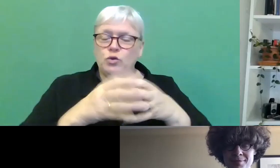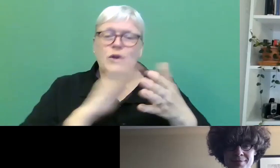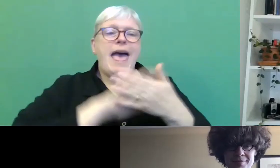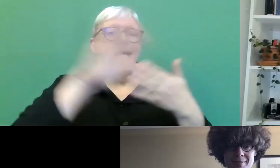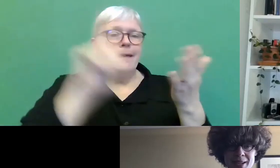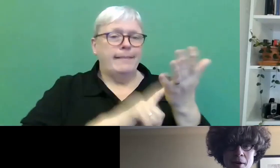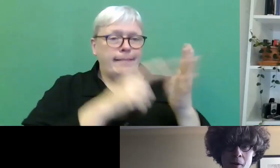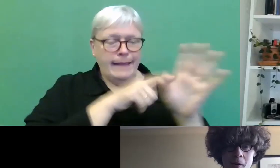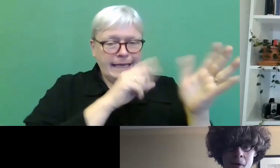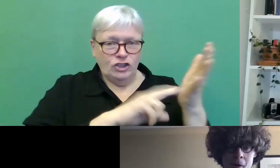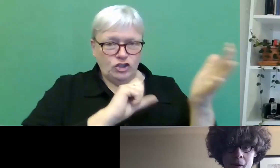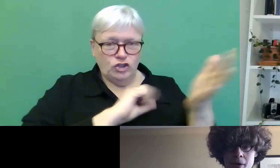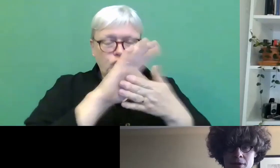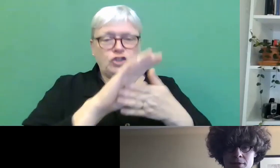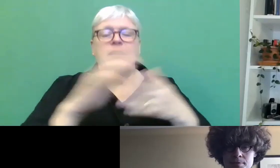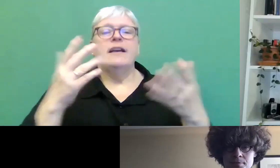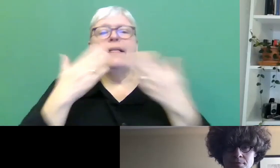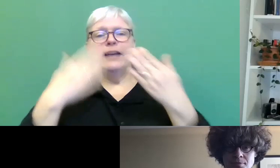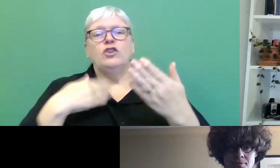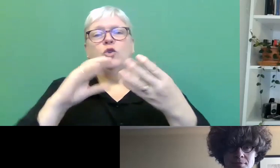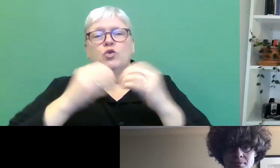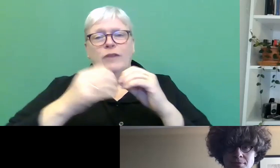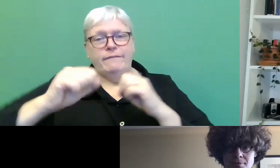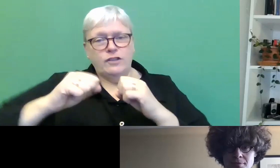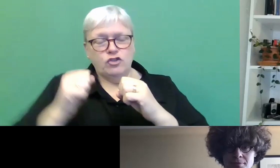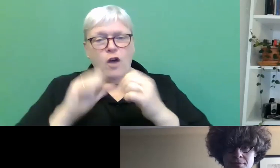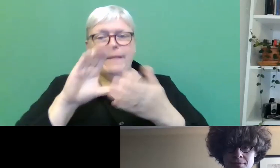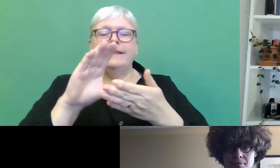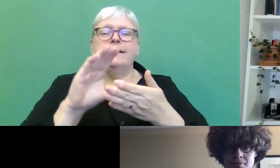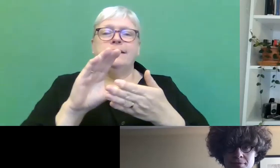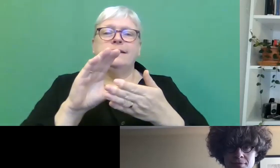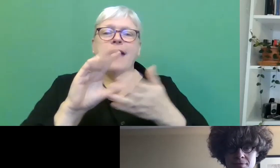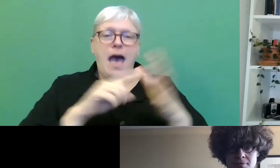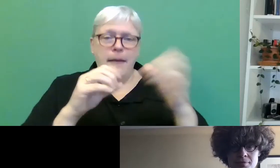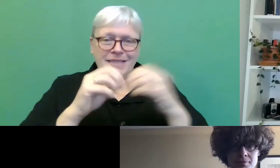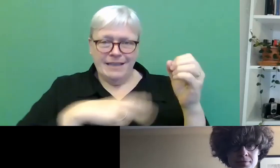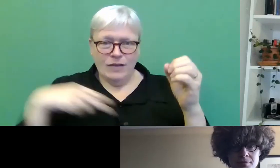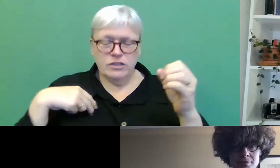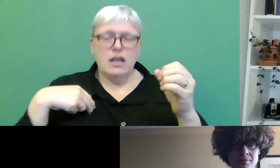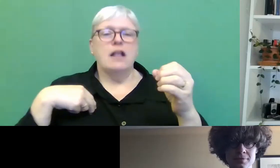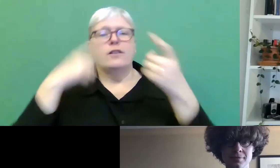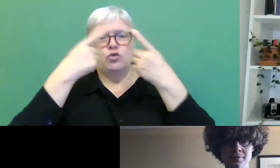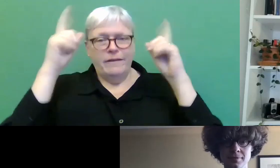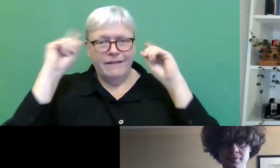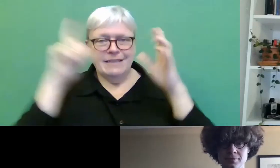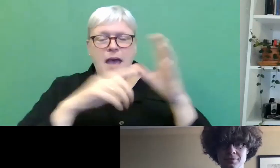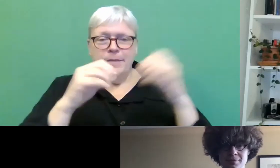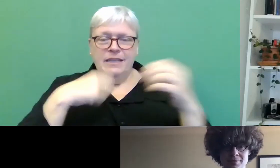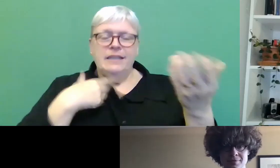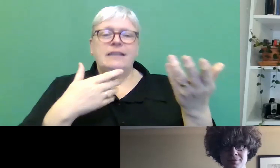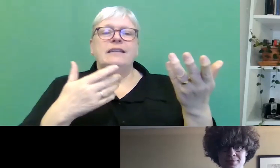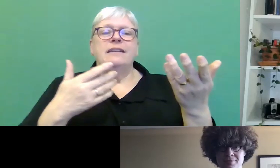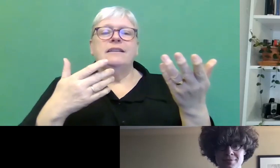Lynch. Thanks to Creative Scotland, Aberdeen City Council and the University of Aberdeen, and to